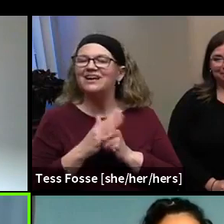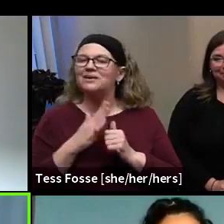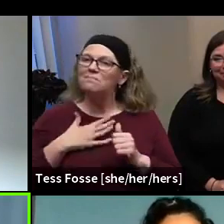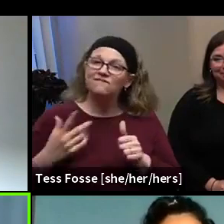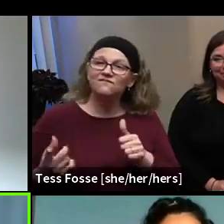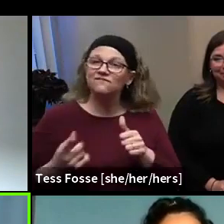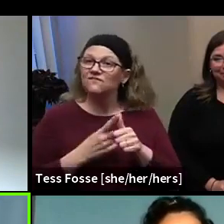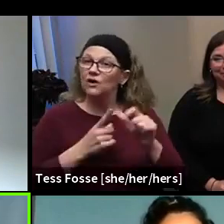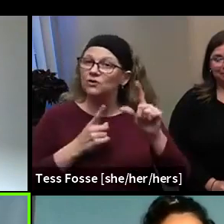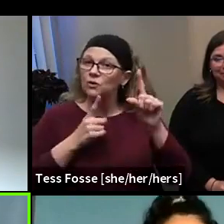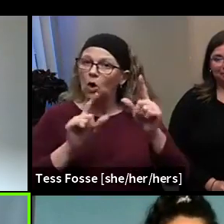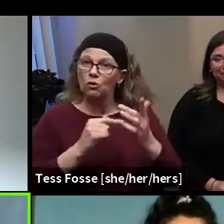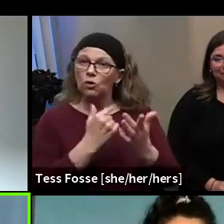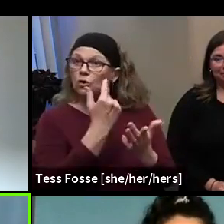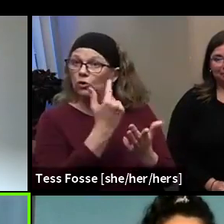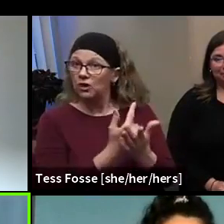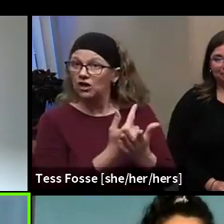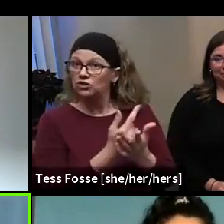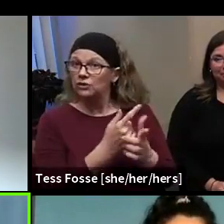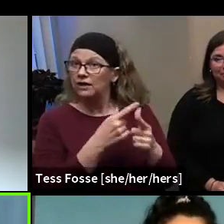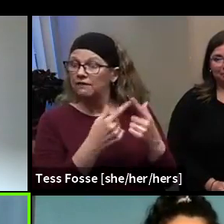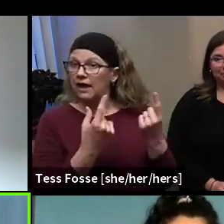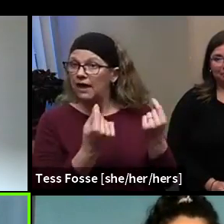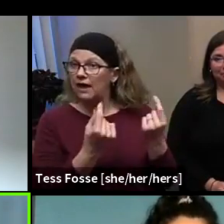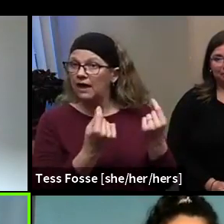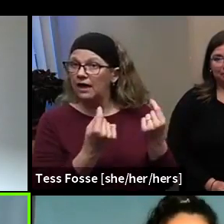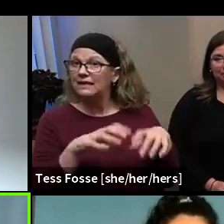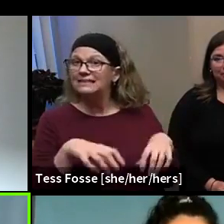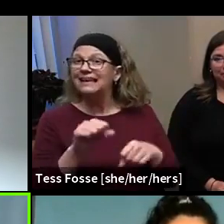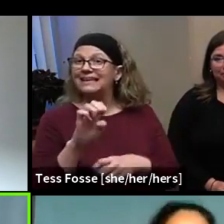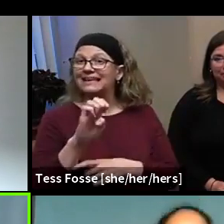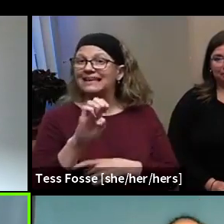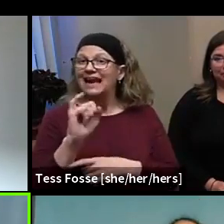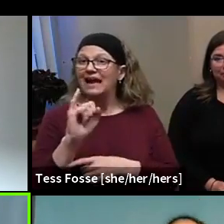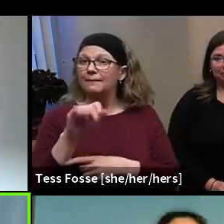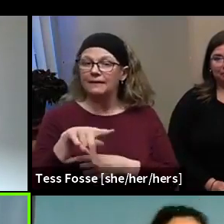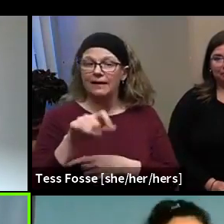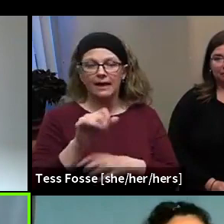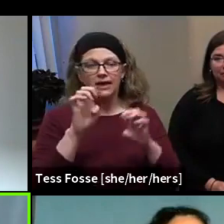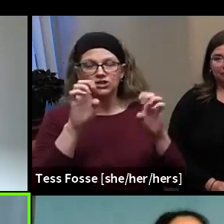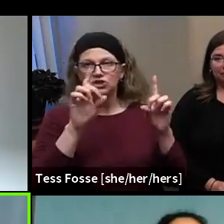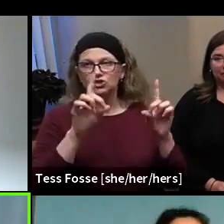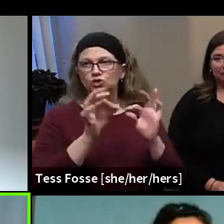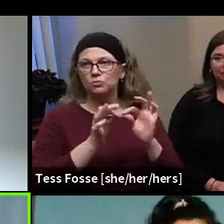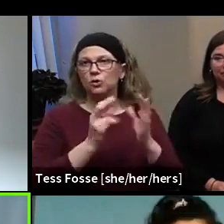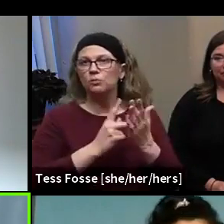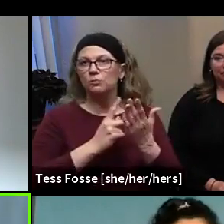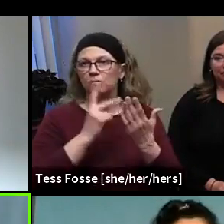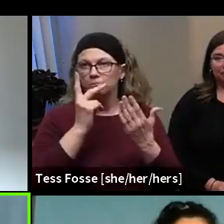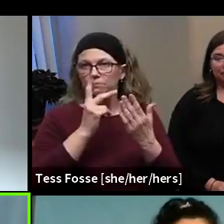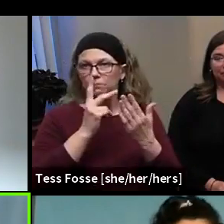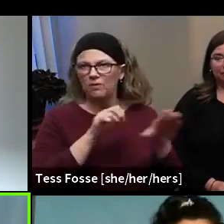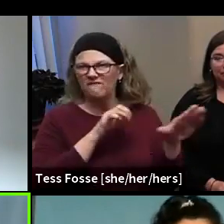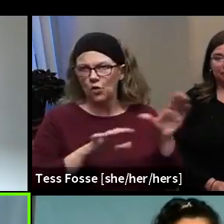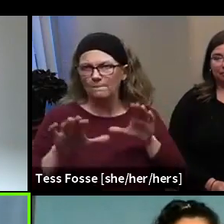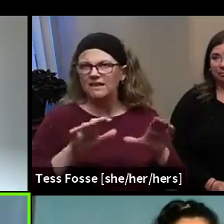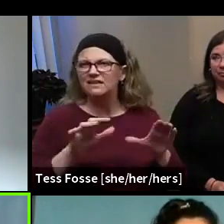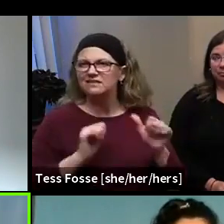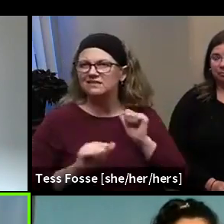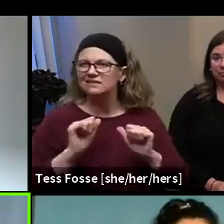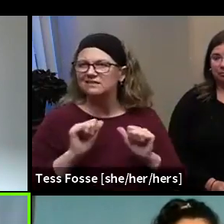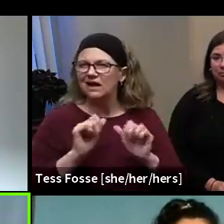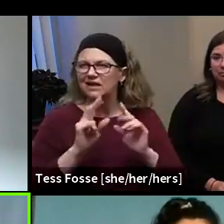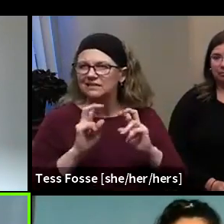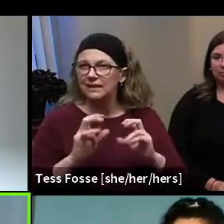first goal was when I graduated was to take the EIPA, the Educational Interpreter Performance Assessment. And I have